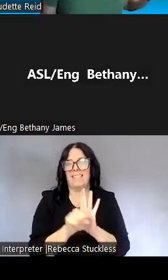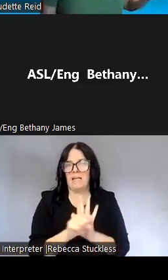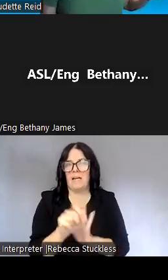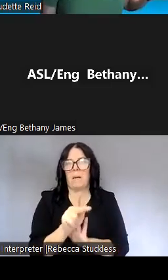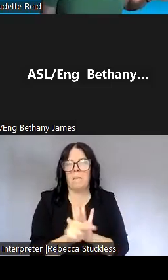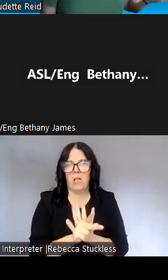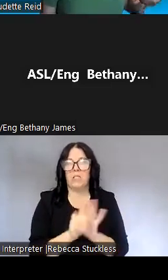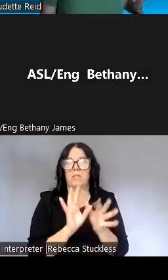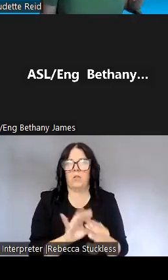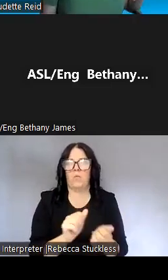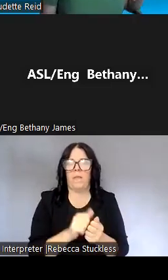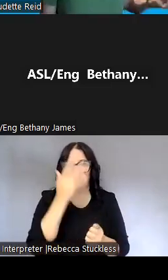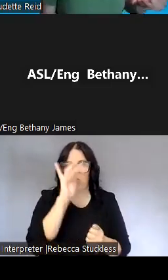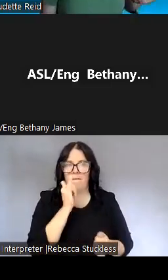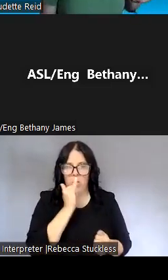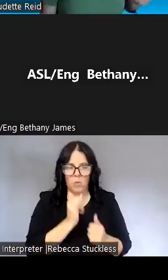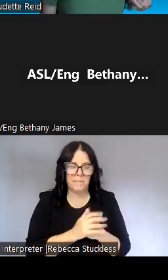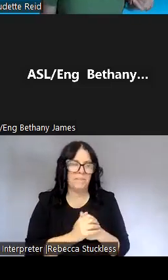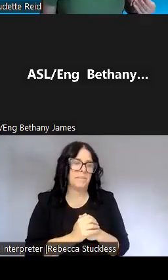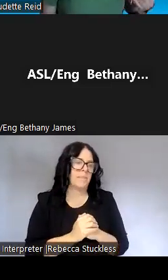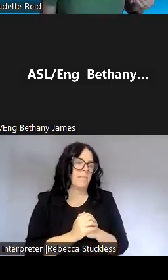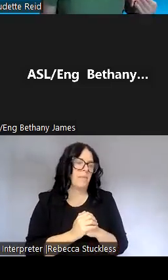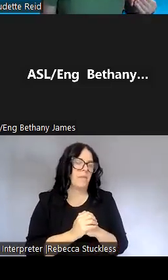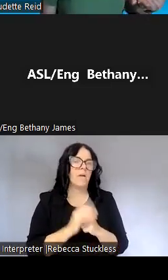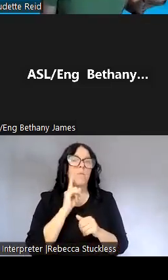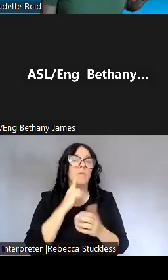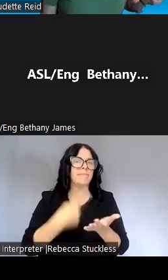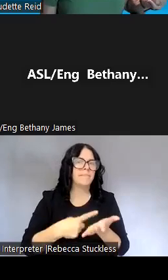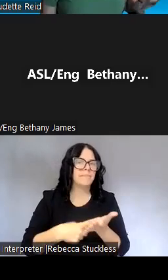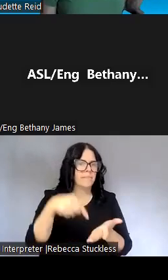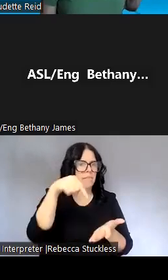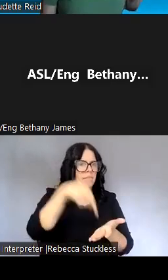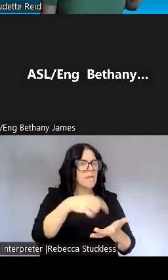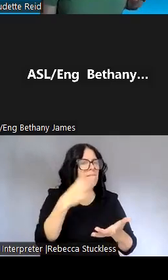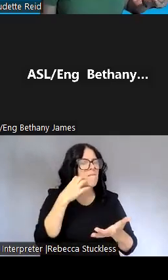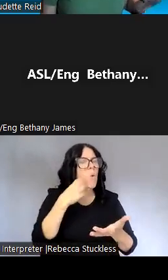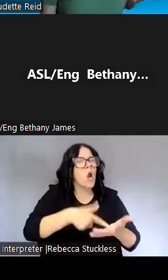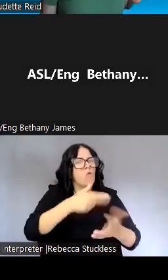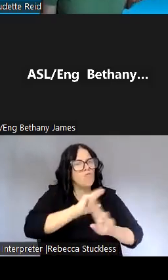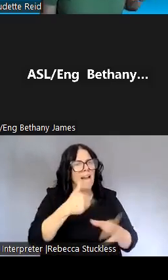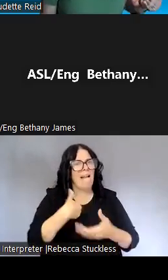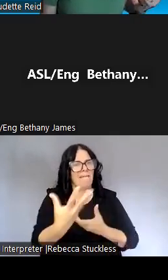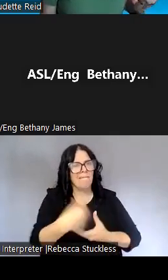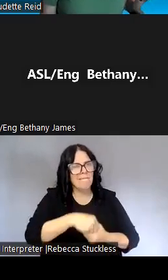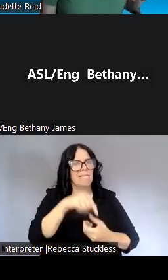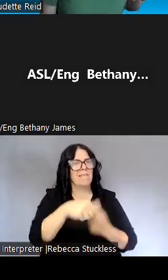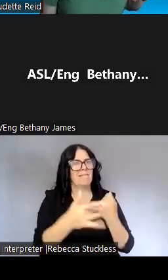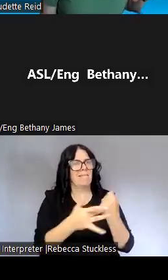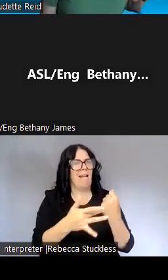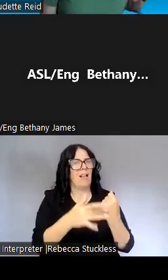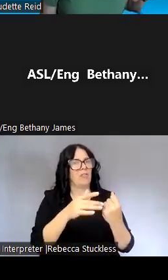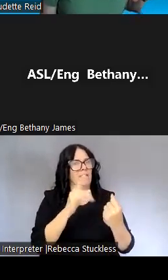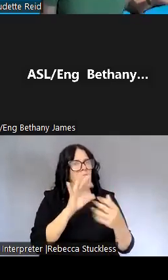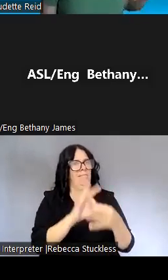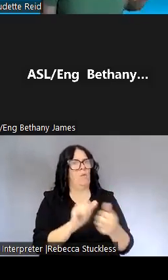to smartphones. We're going to look at the built-in accommodations within your iPhone through the state of